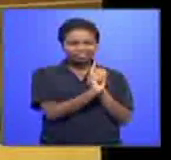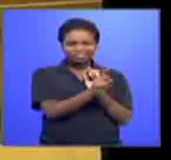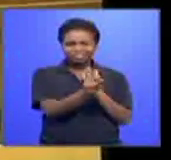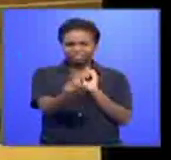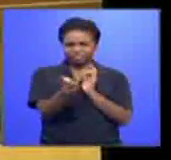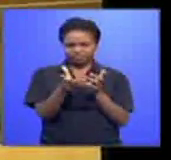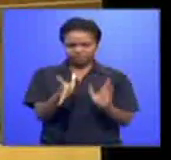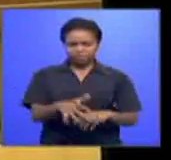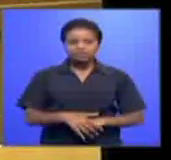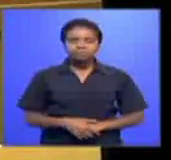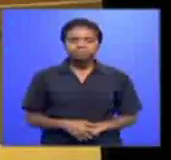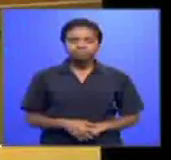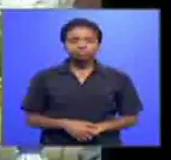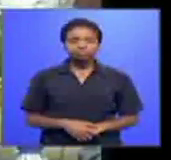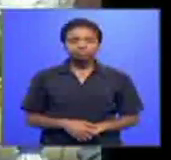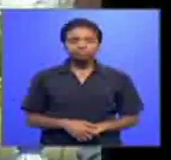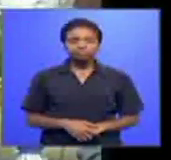were initiated against